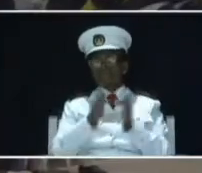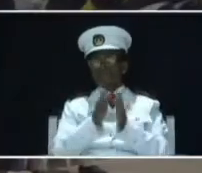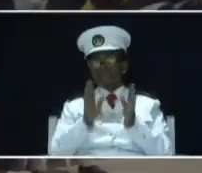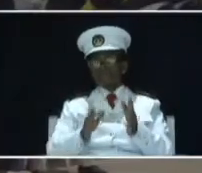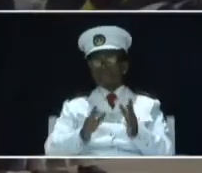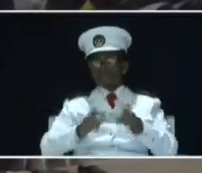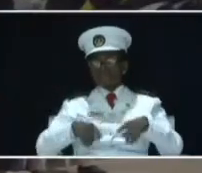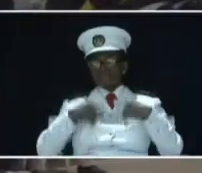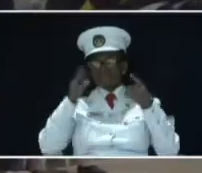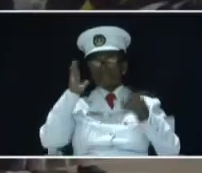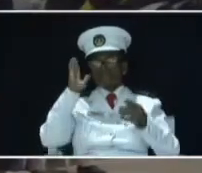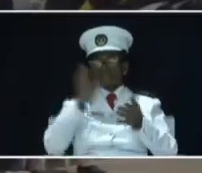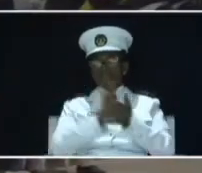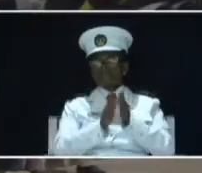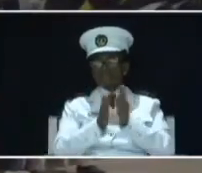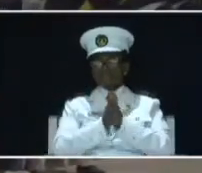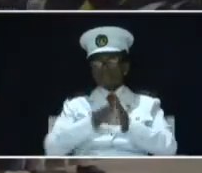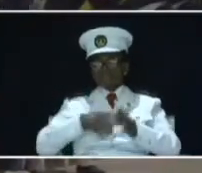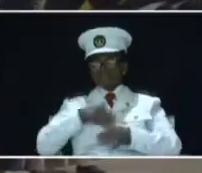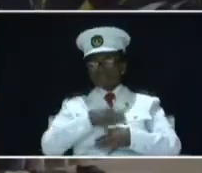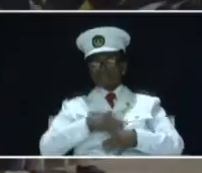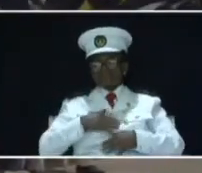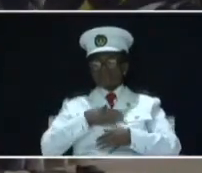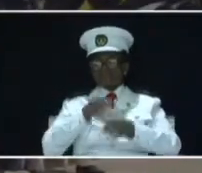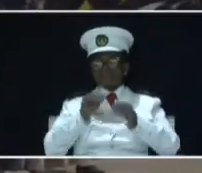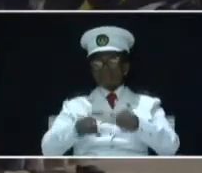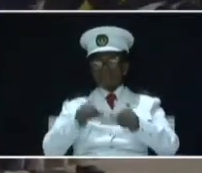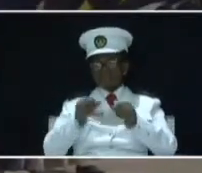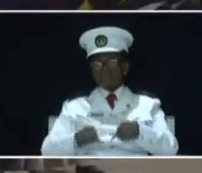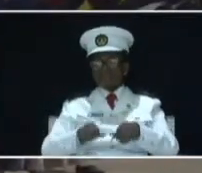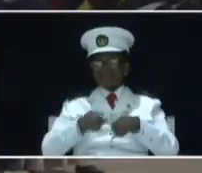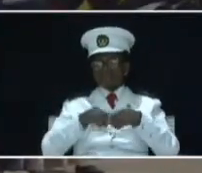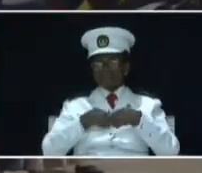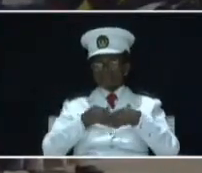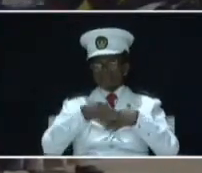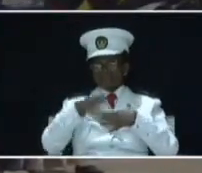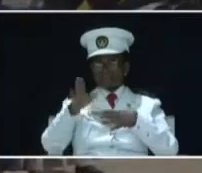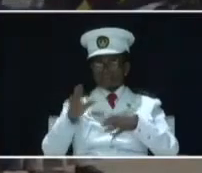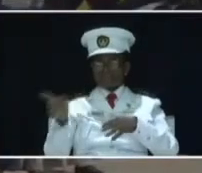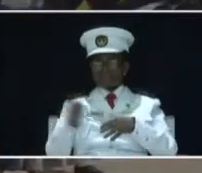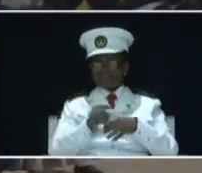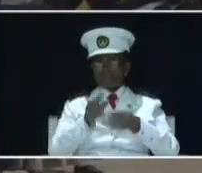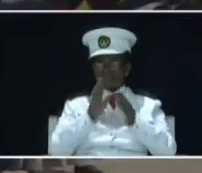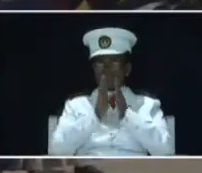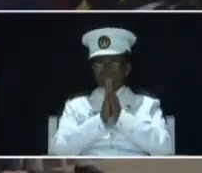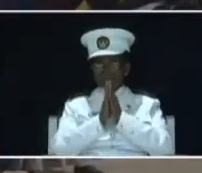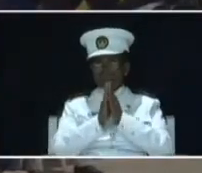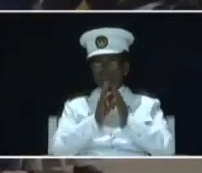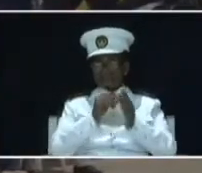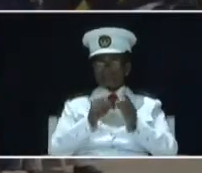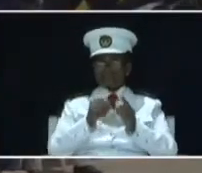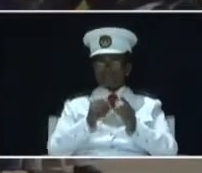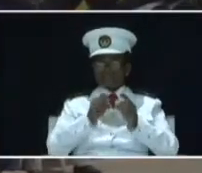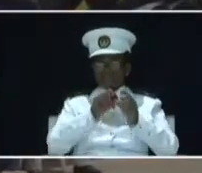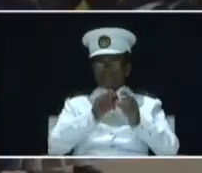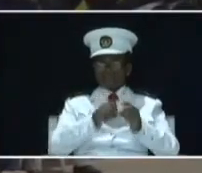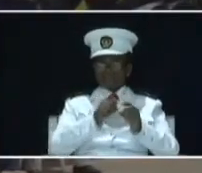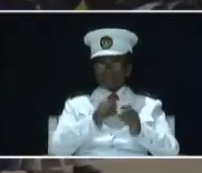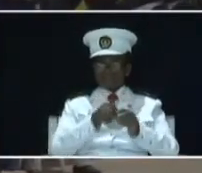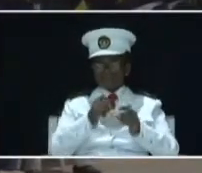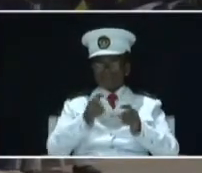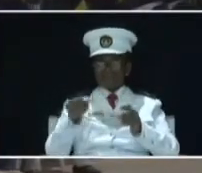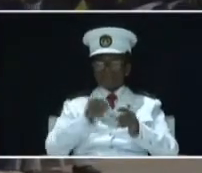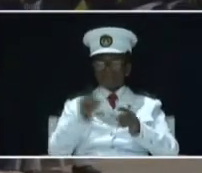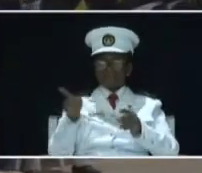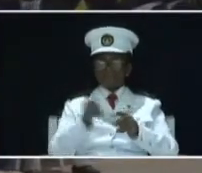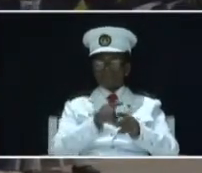After you have prayed, after you have quoted the Bible and you've done everything,